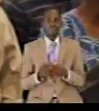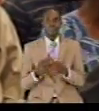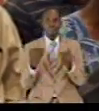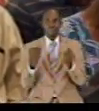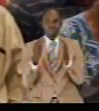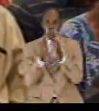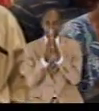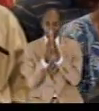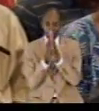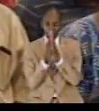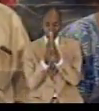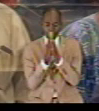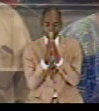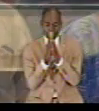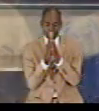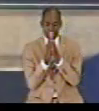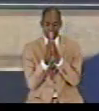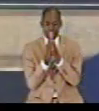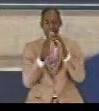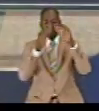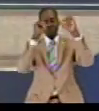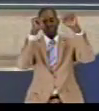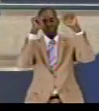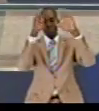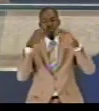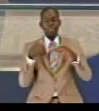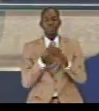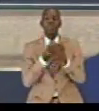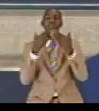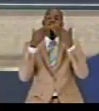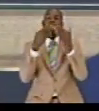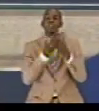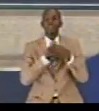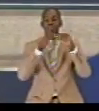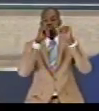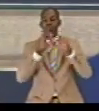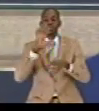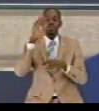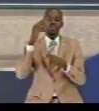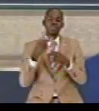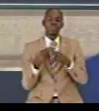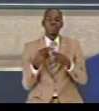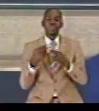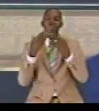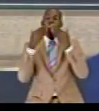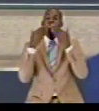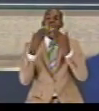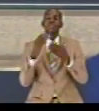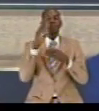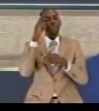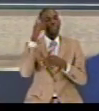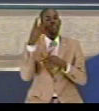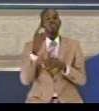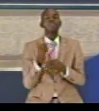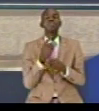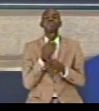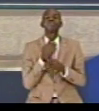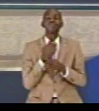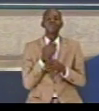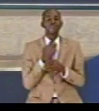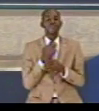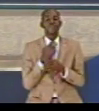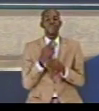for prayer. Father, we thank you and bless your name. Thank you for the thirst,